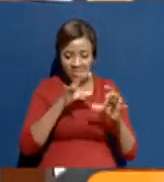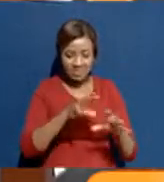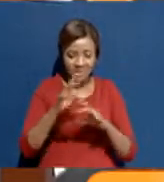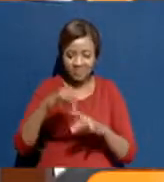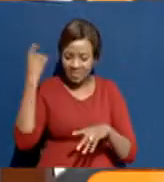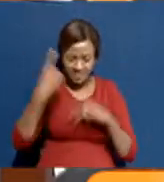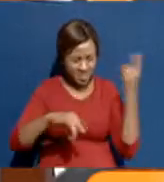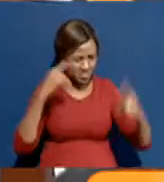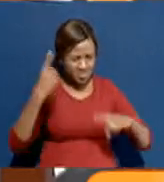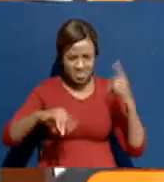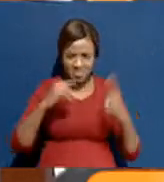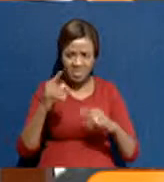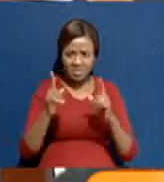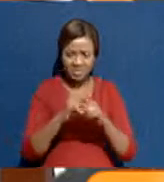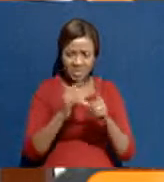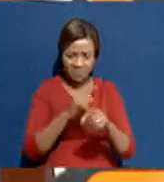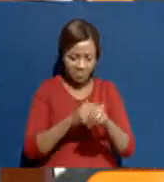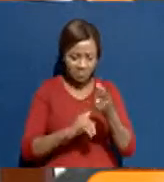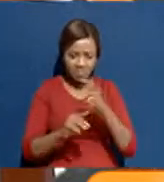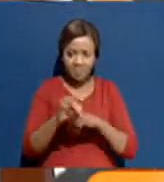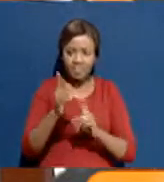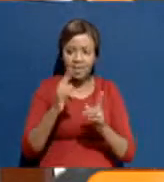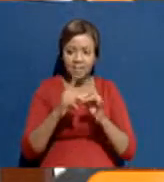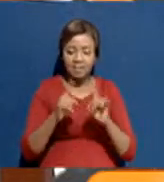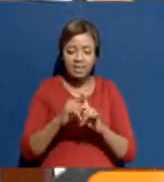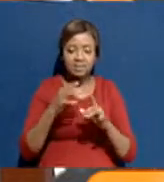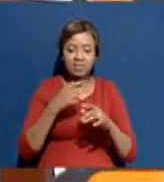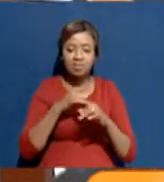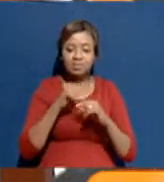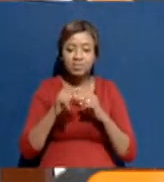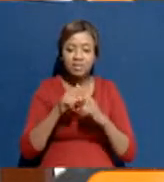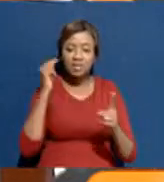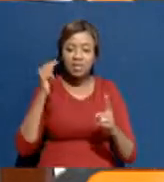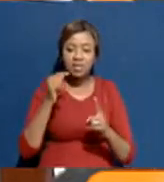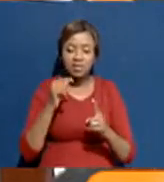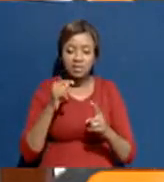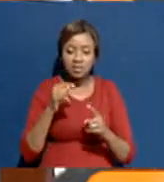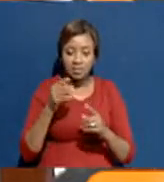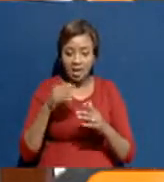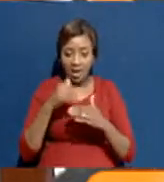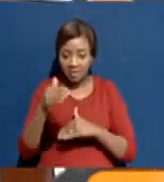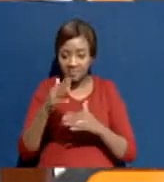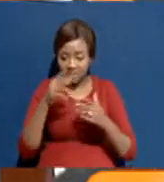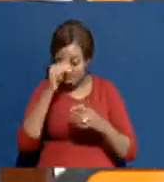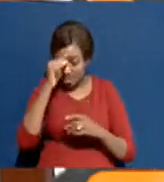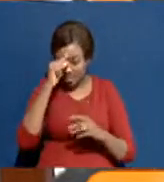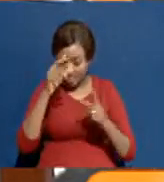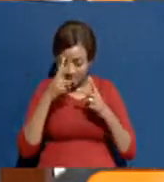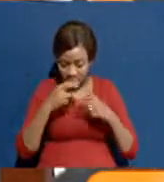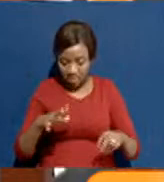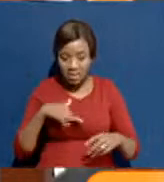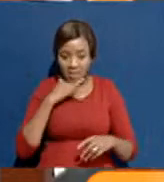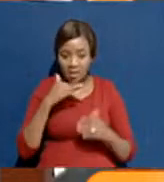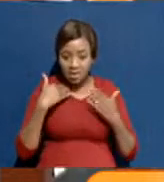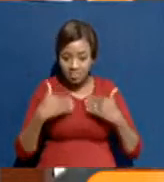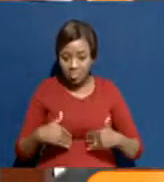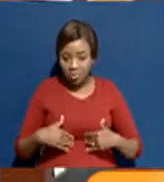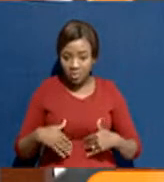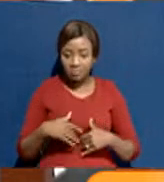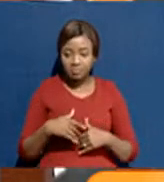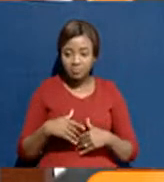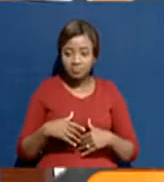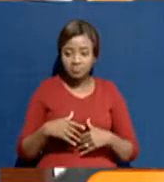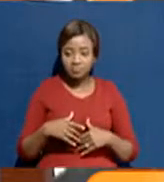the marks on his hand, he was killed by, according to the postmortem done by the government pathologist, it was by